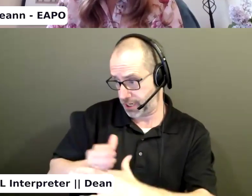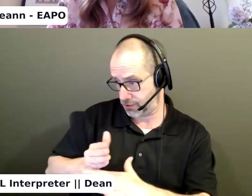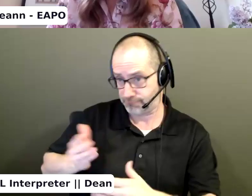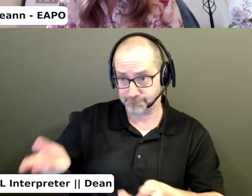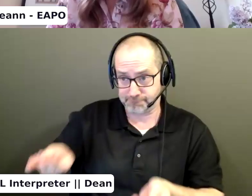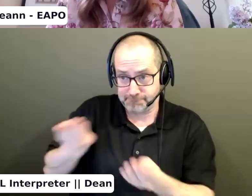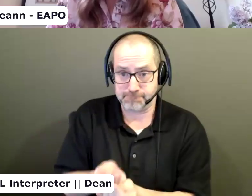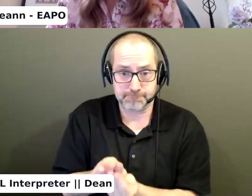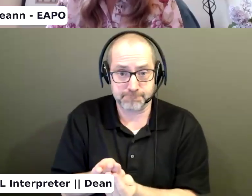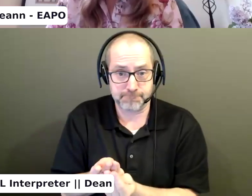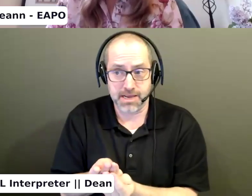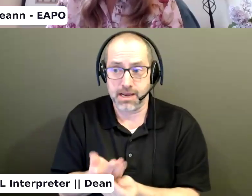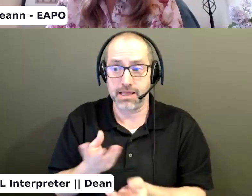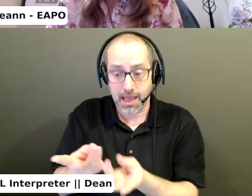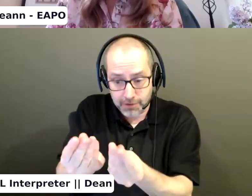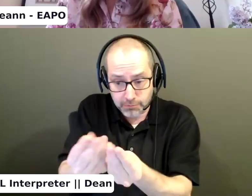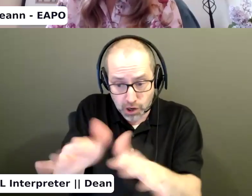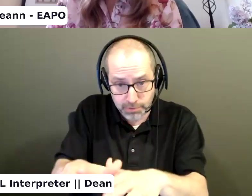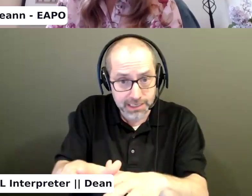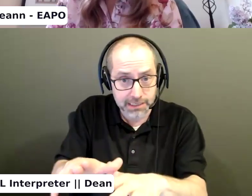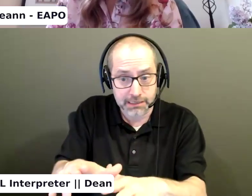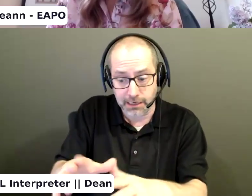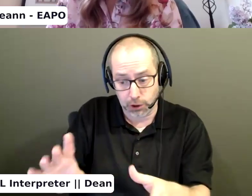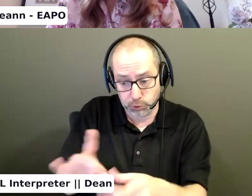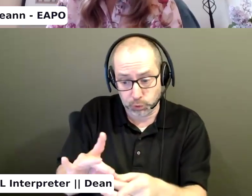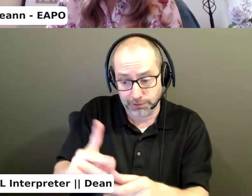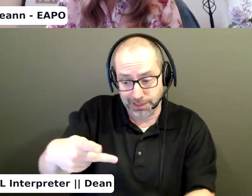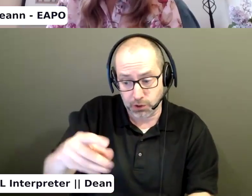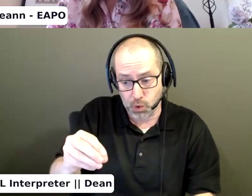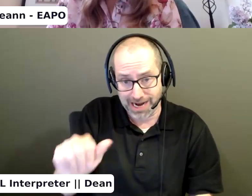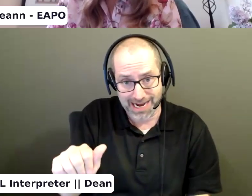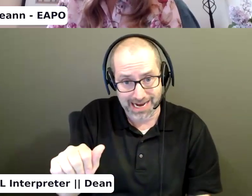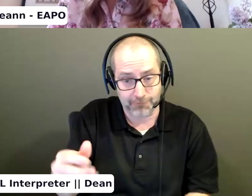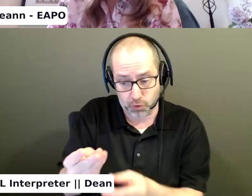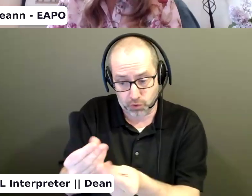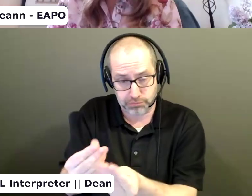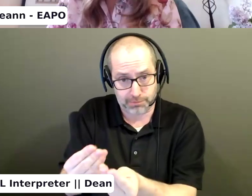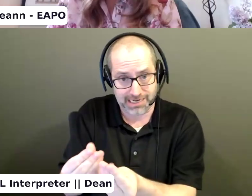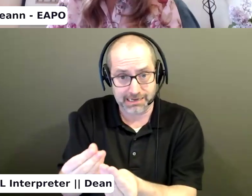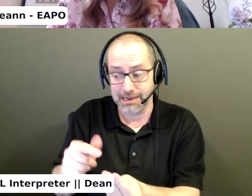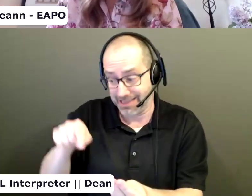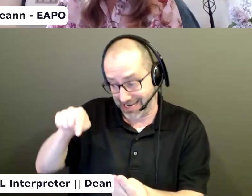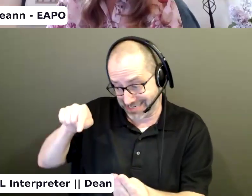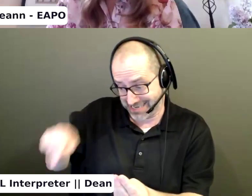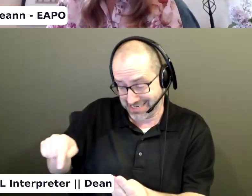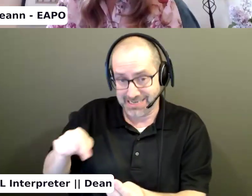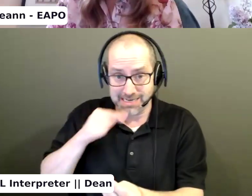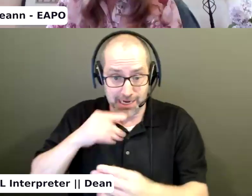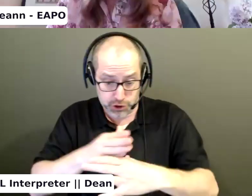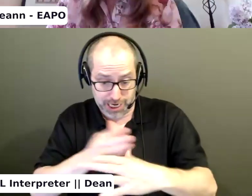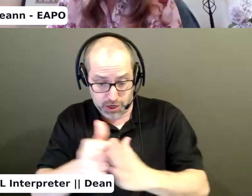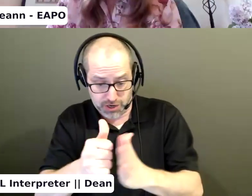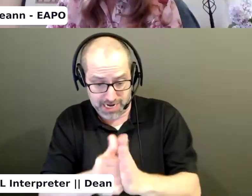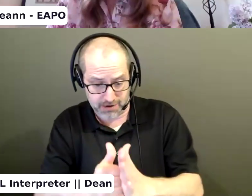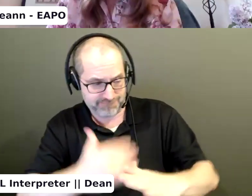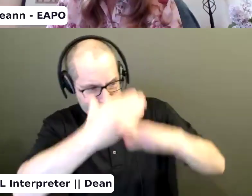the property, and that other attorney for the power of attorney for properties preventing access to the bank account, is that